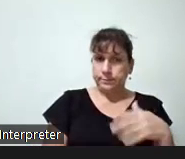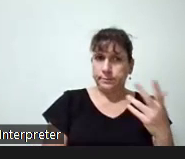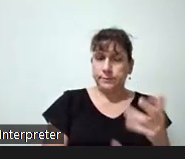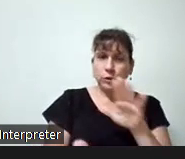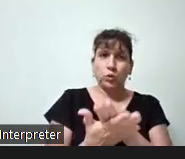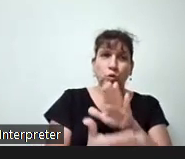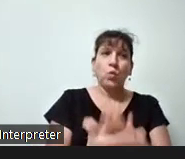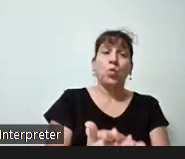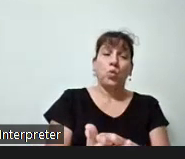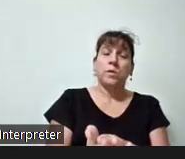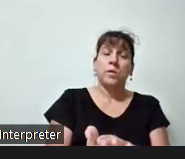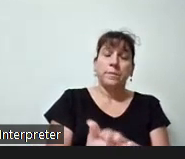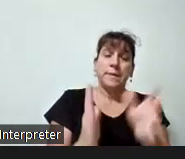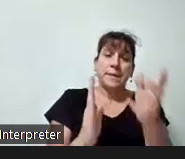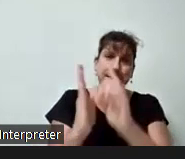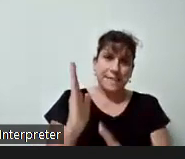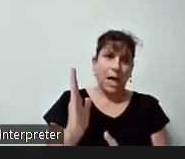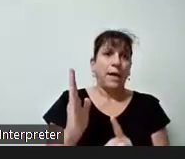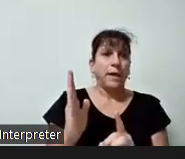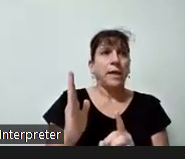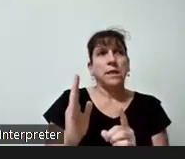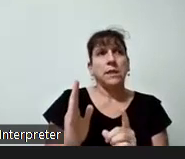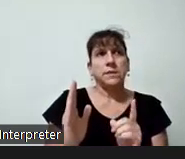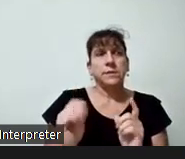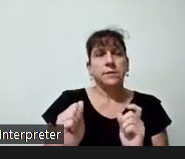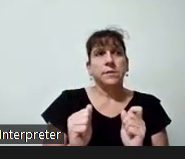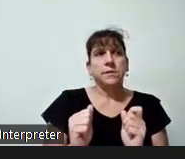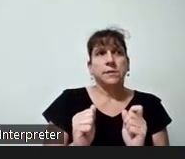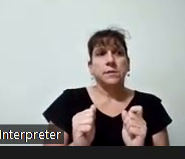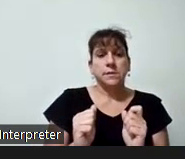school that has been designed to